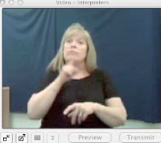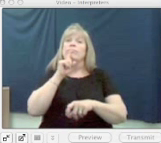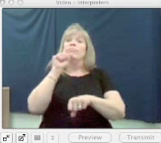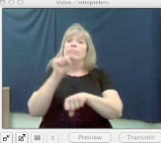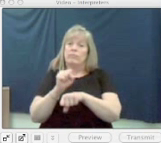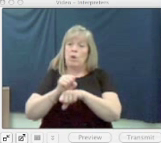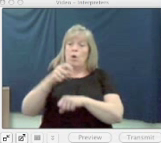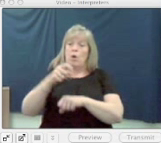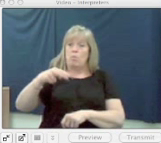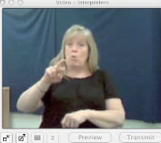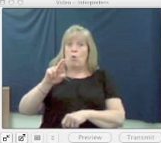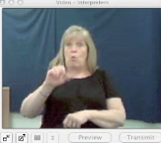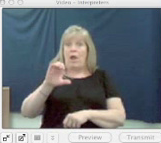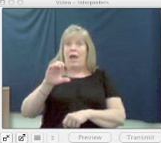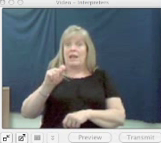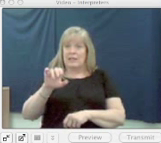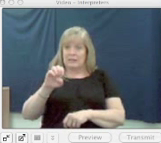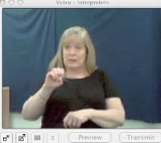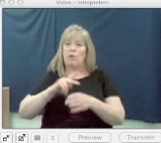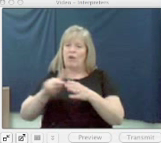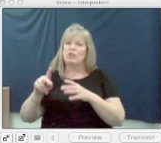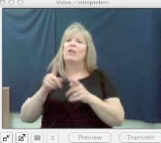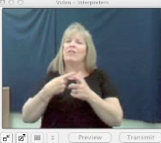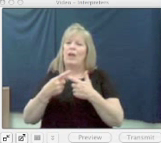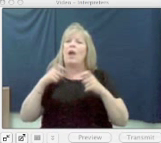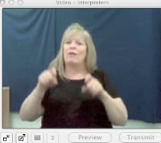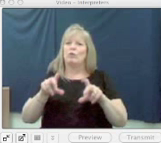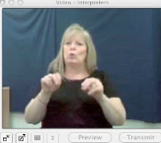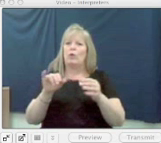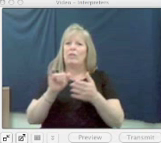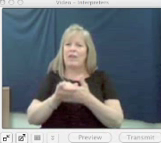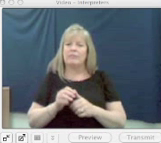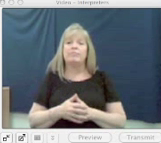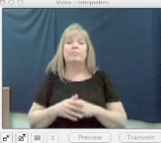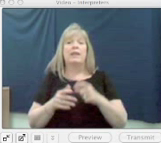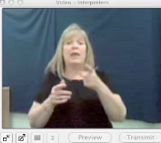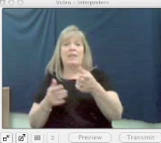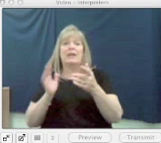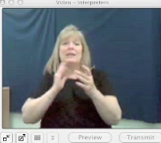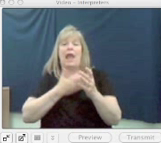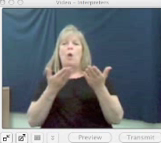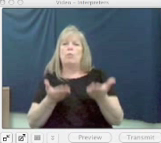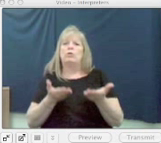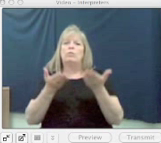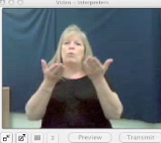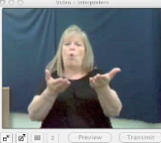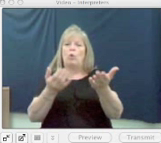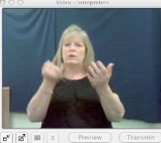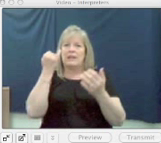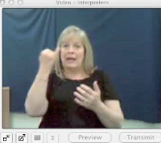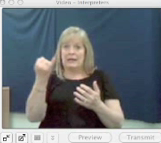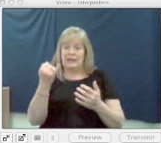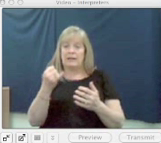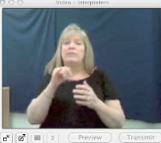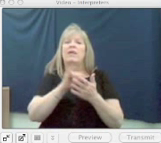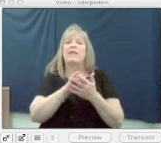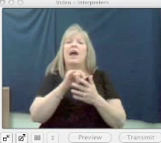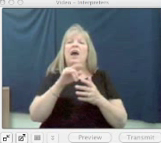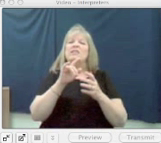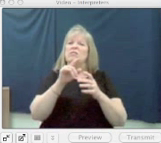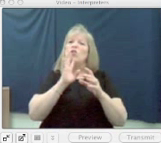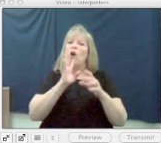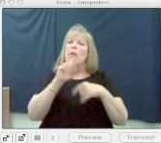move in that way. Here's our proposed construct. Our proposed construct is one about